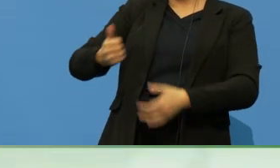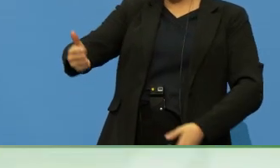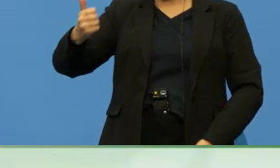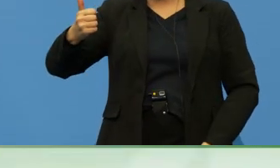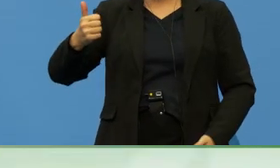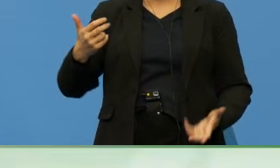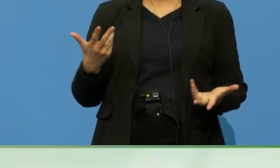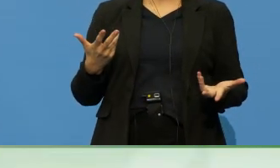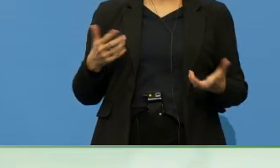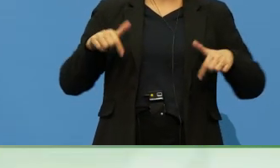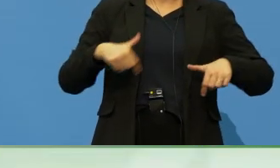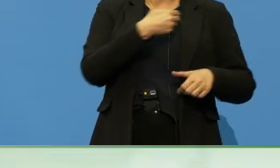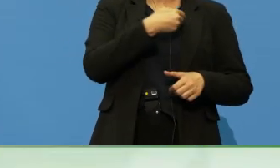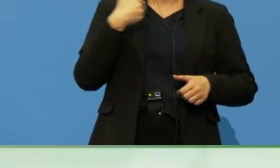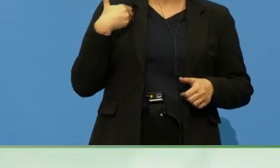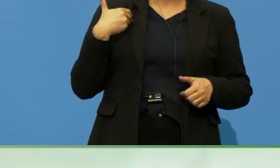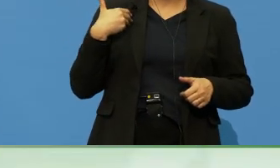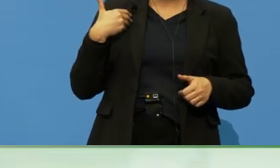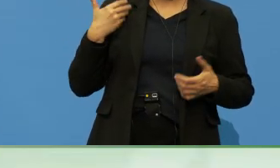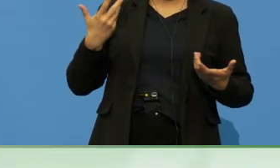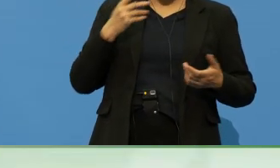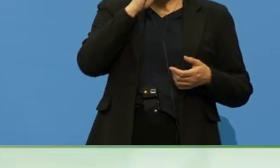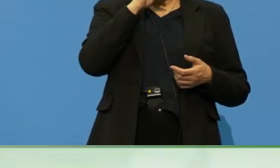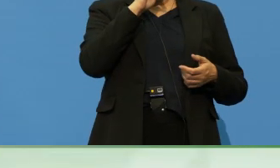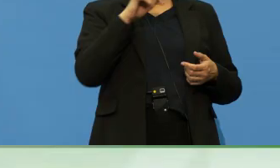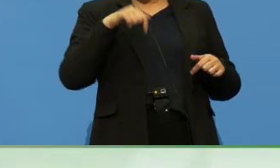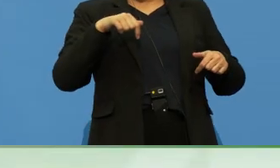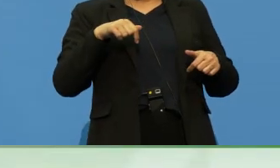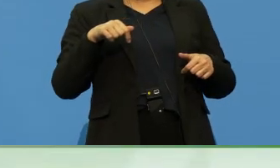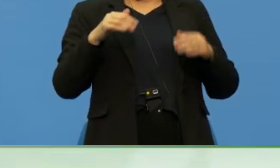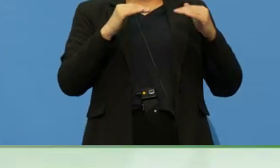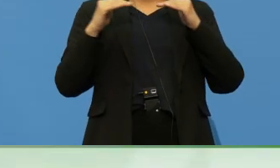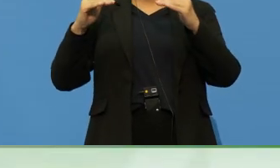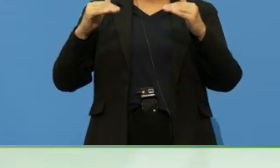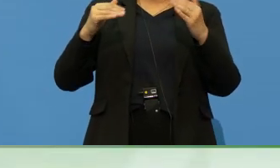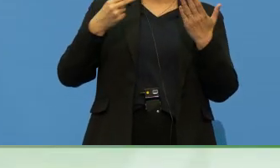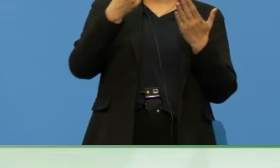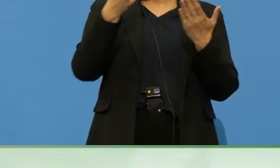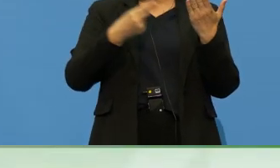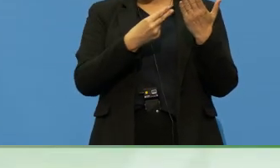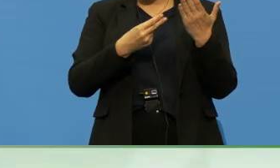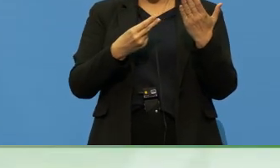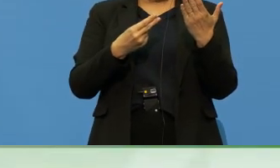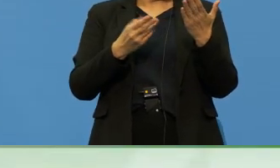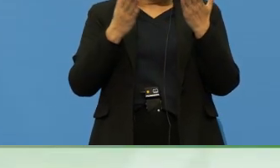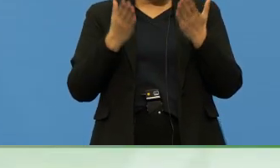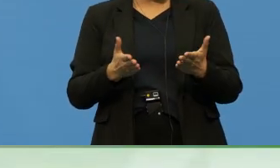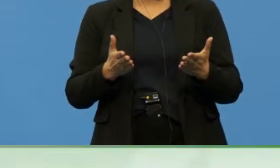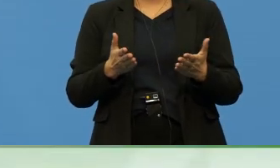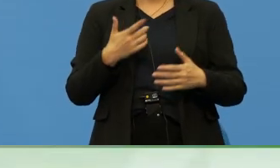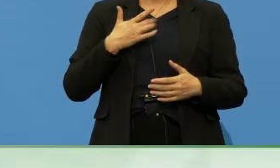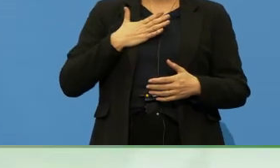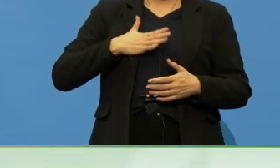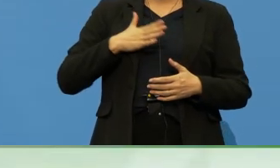that universal design is the only solution, because we don't want to exclude anyone from this process. We don't want to say